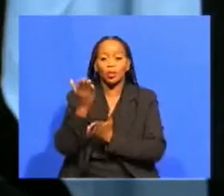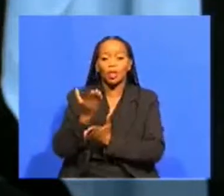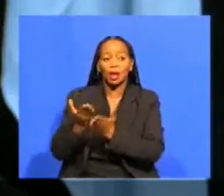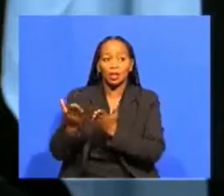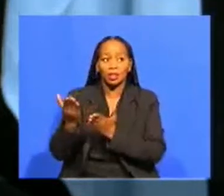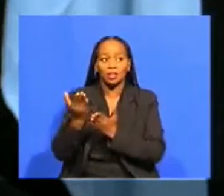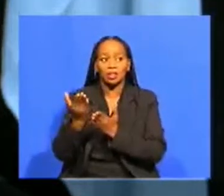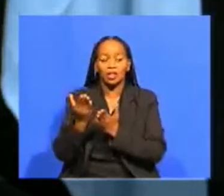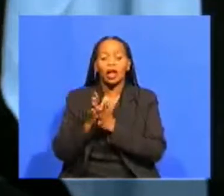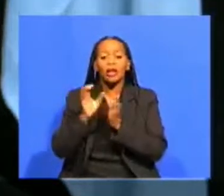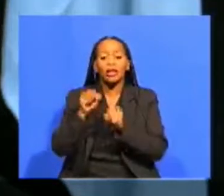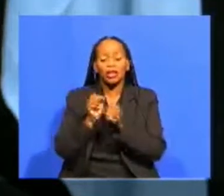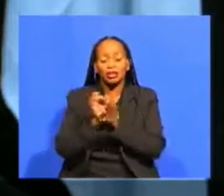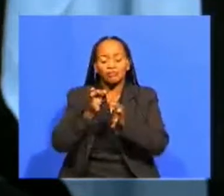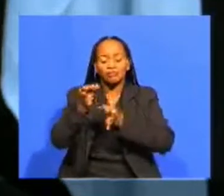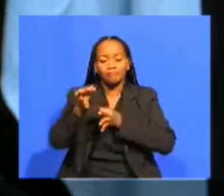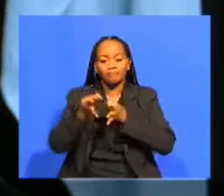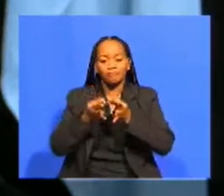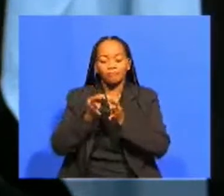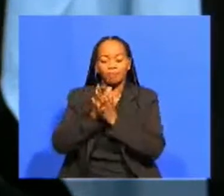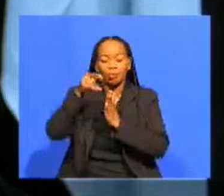the more detailed